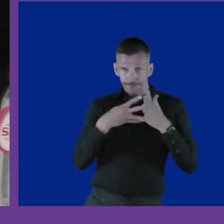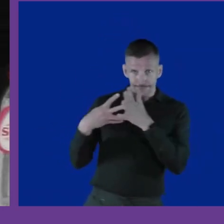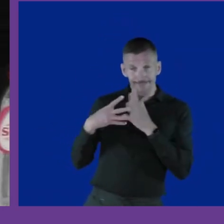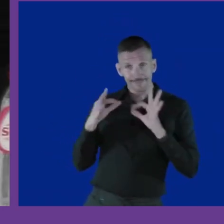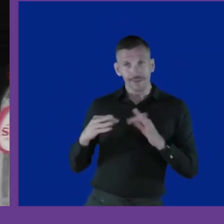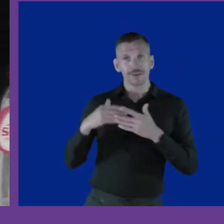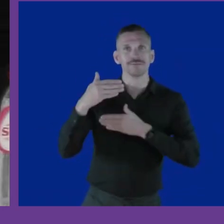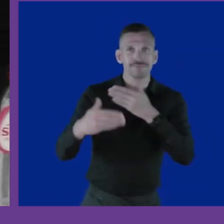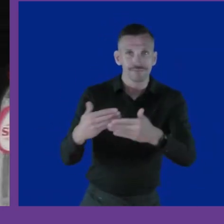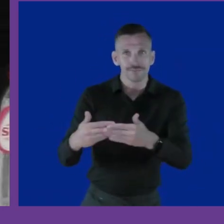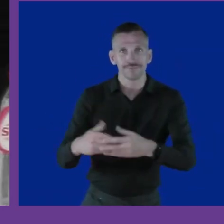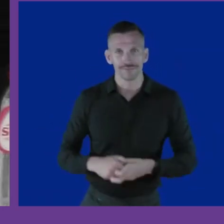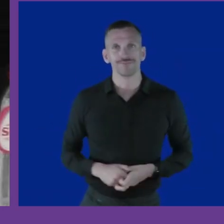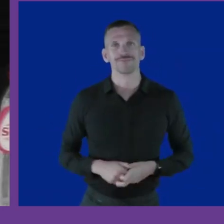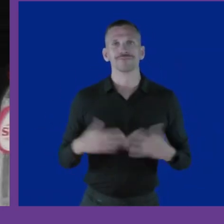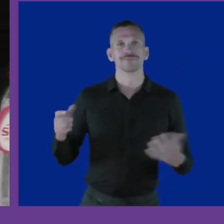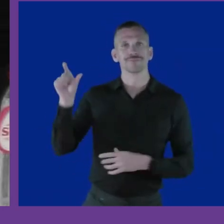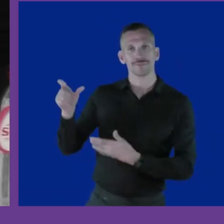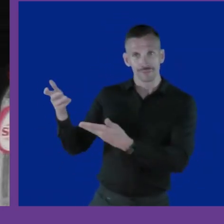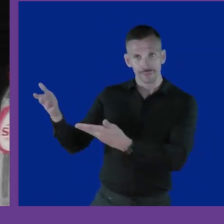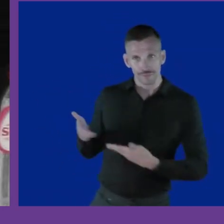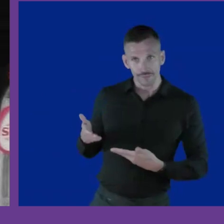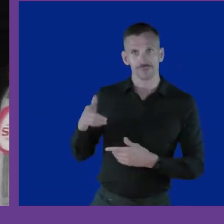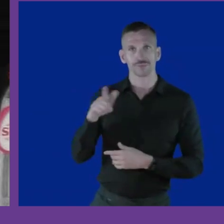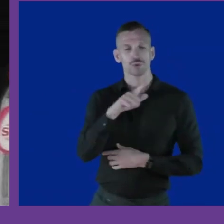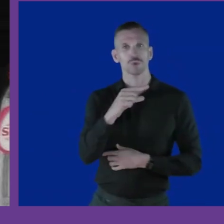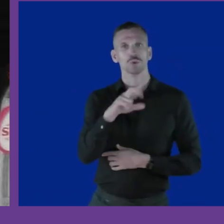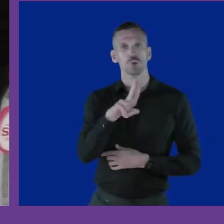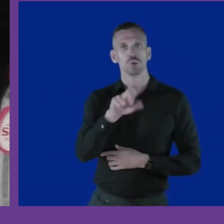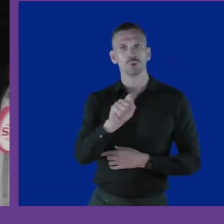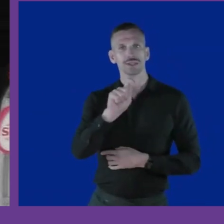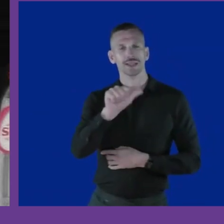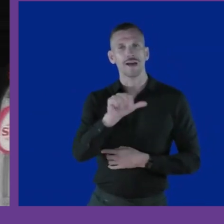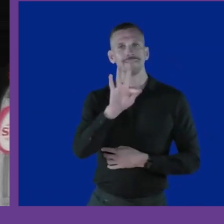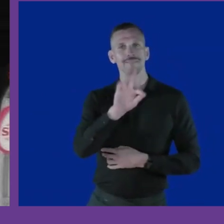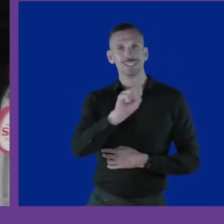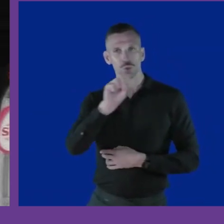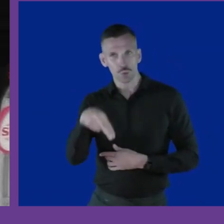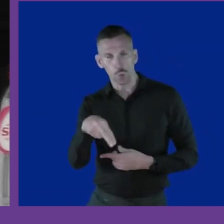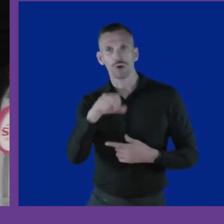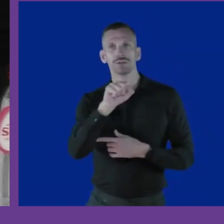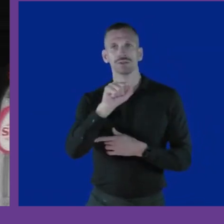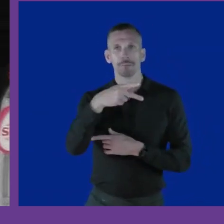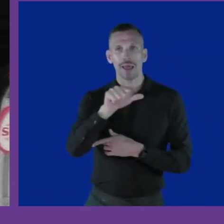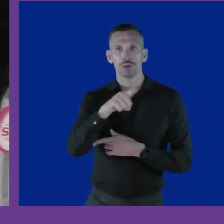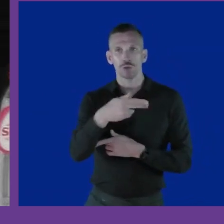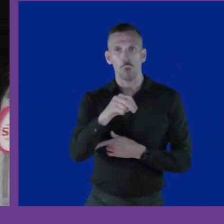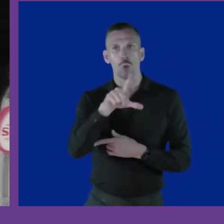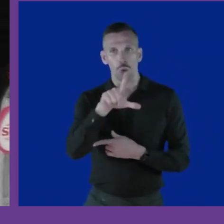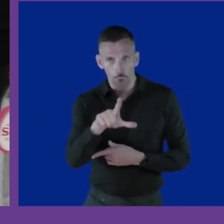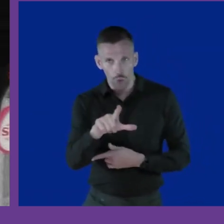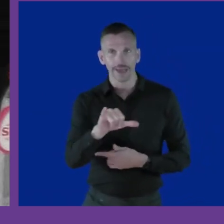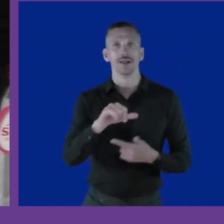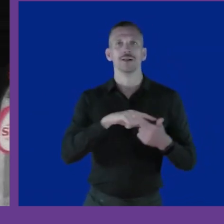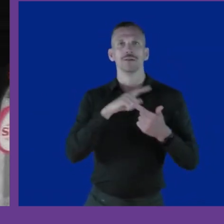and Daniel Göransson from Access Lab to present to you one of their solutions. And you have 5 minutes, and I will